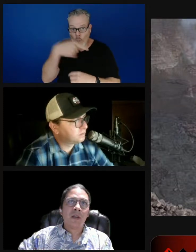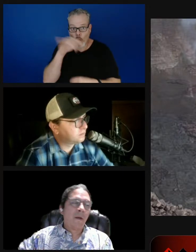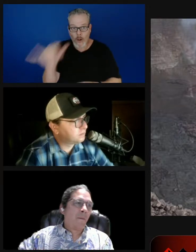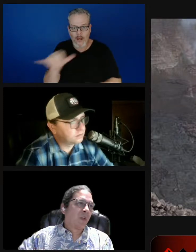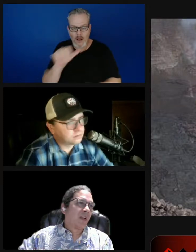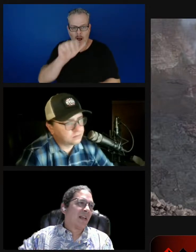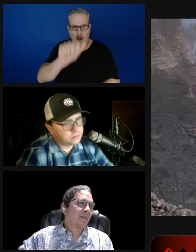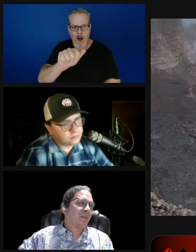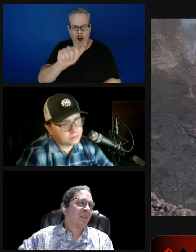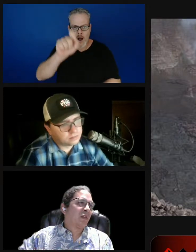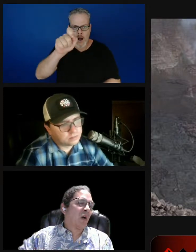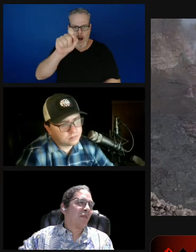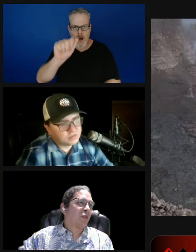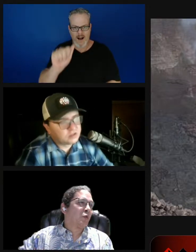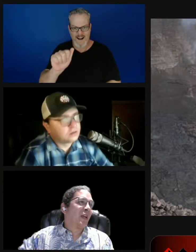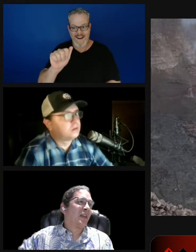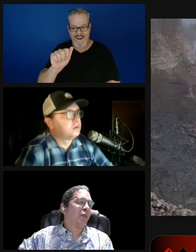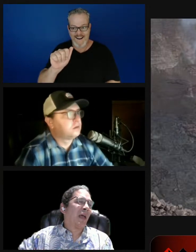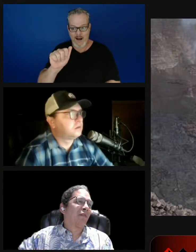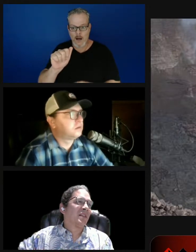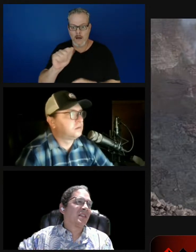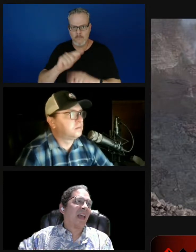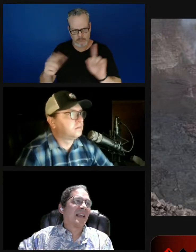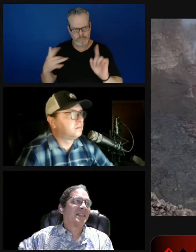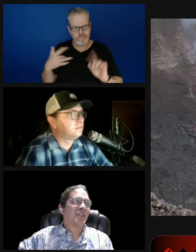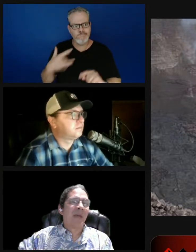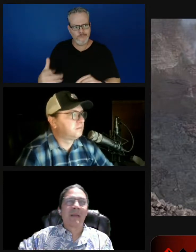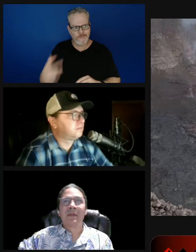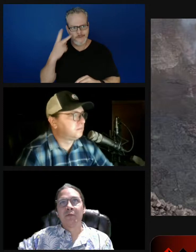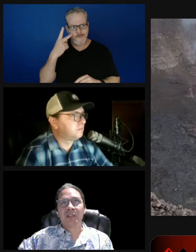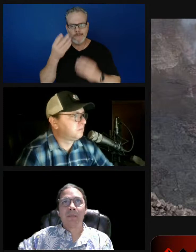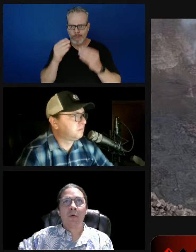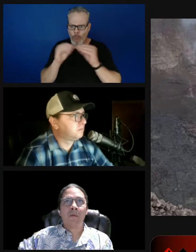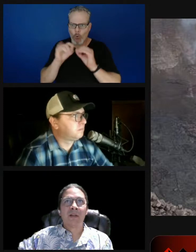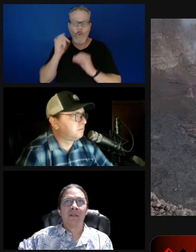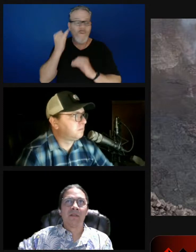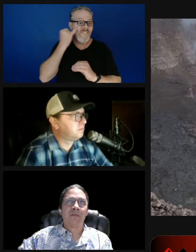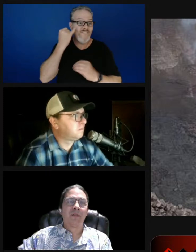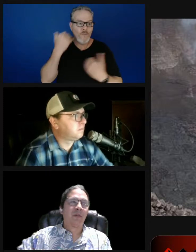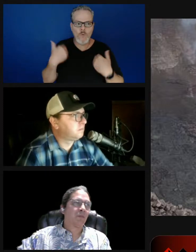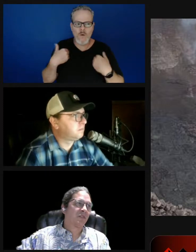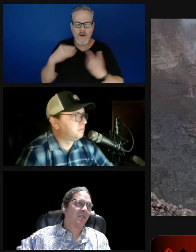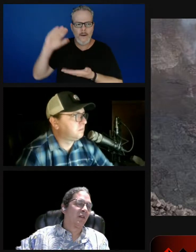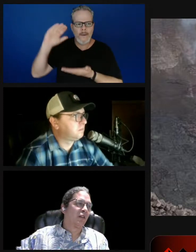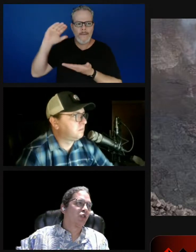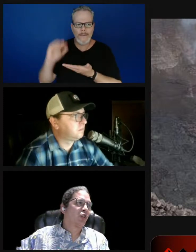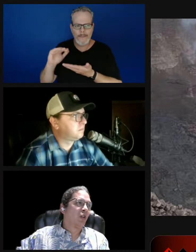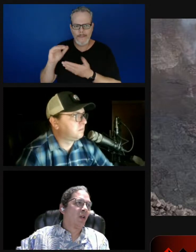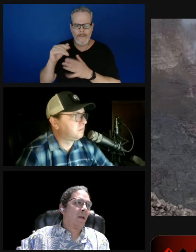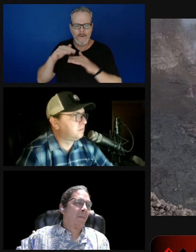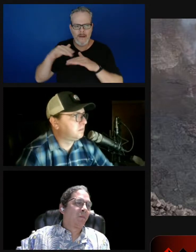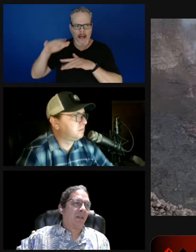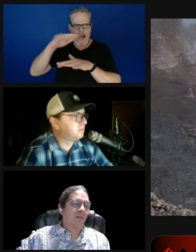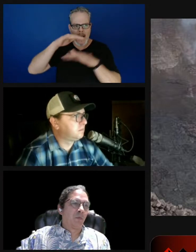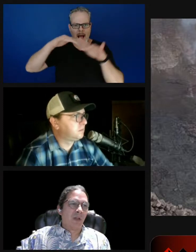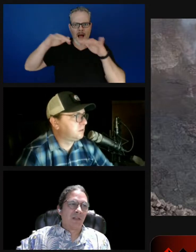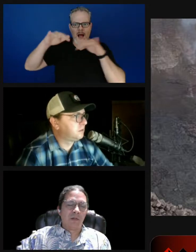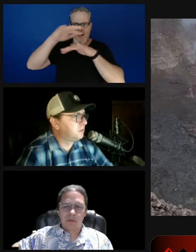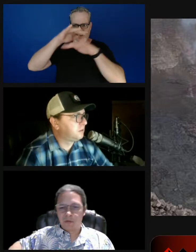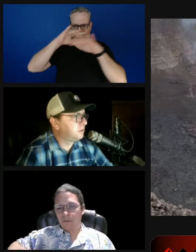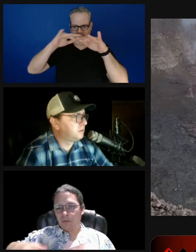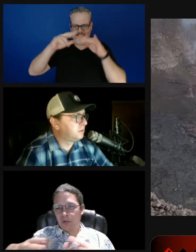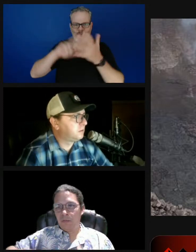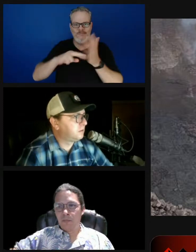textures. And that's something that you often do get if you have less gas in your magma, for example, right? The flow is more sluggish and more